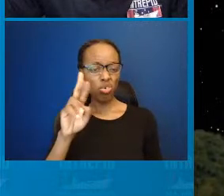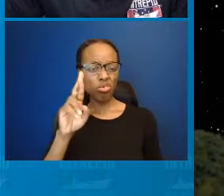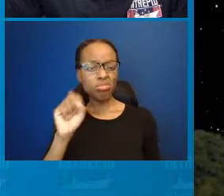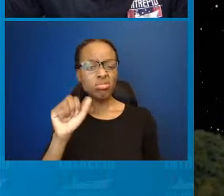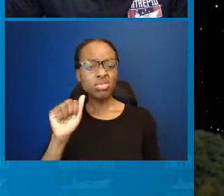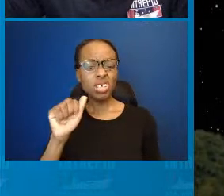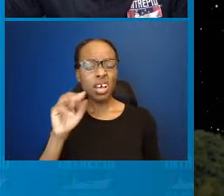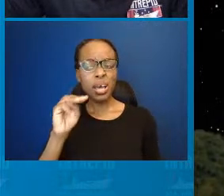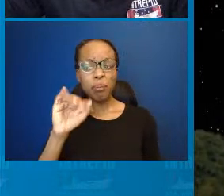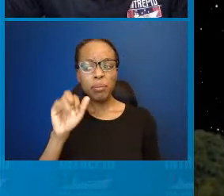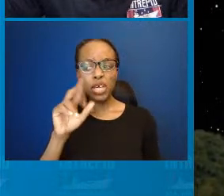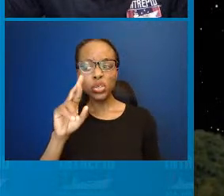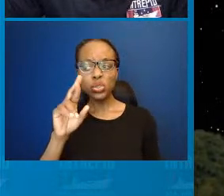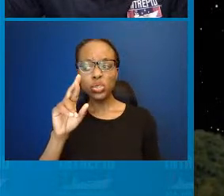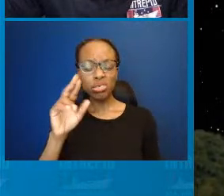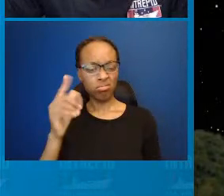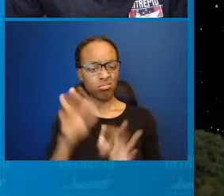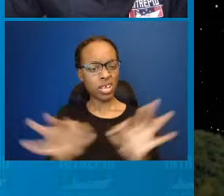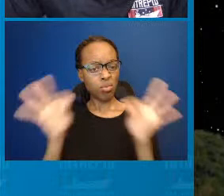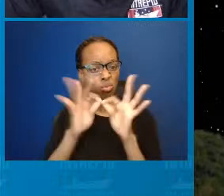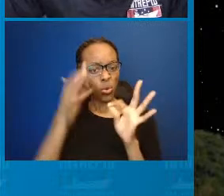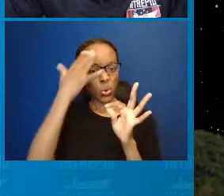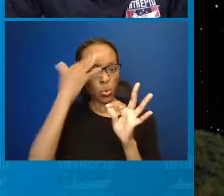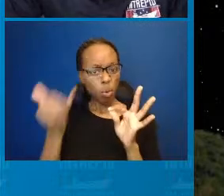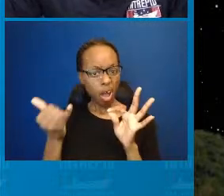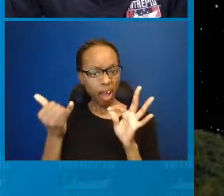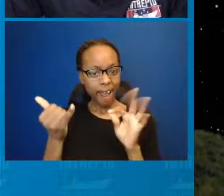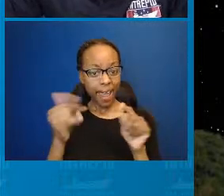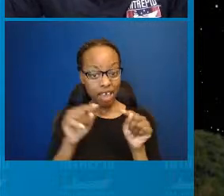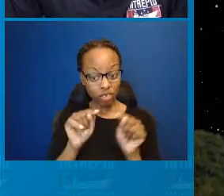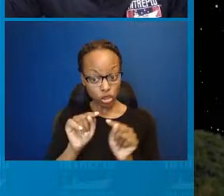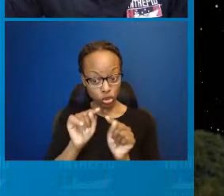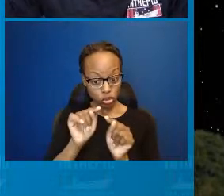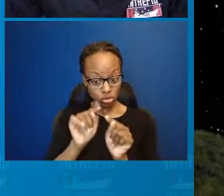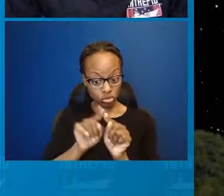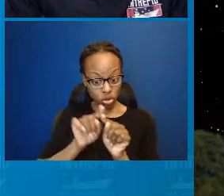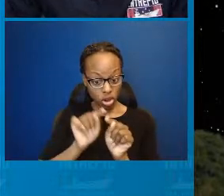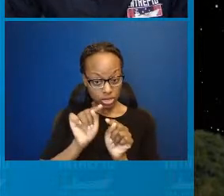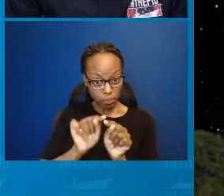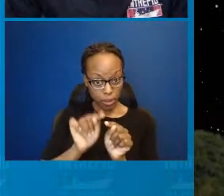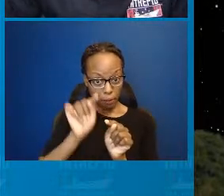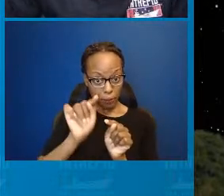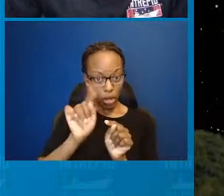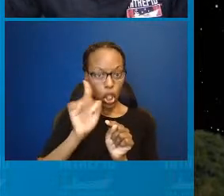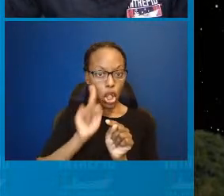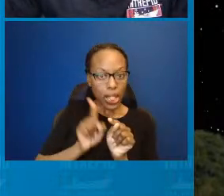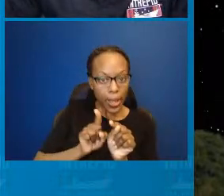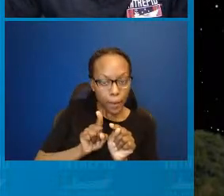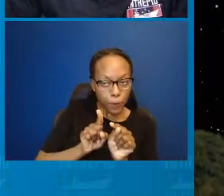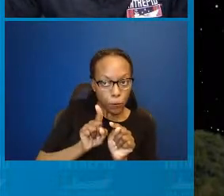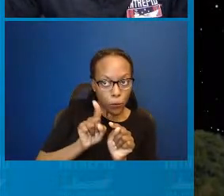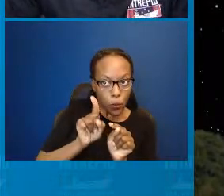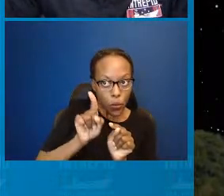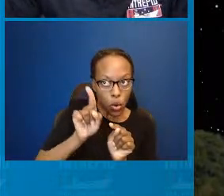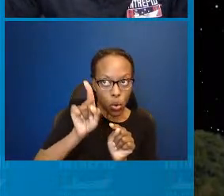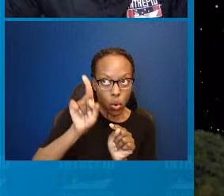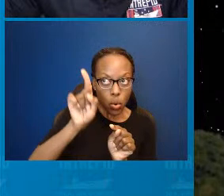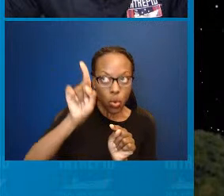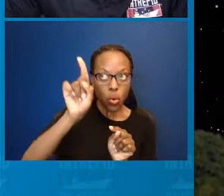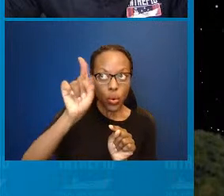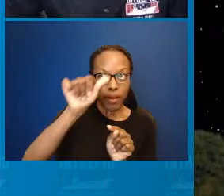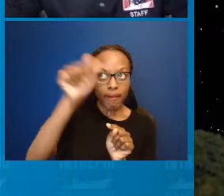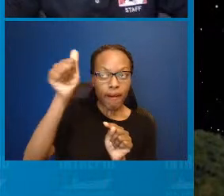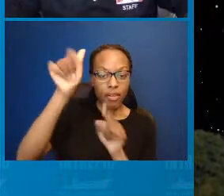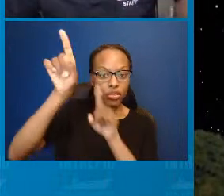or the Little Dipper, right? You can see how this one's the big one and this one's the small one, right? But if we look at these 2 stars going all the way up here to this